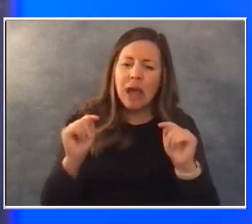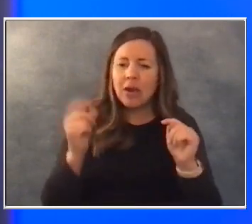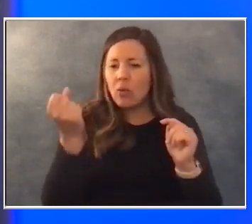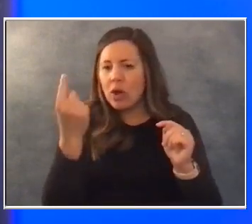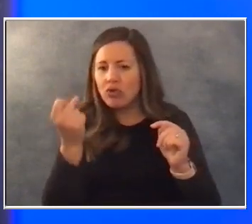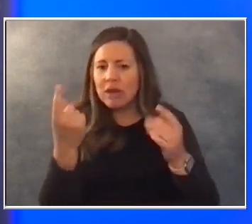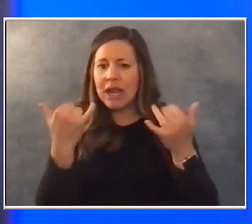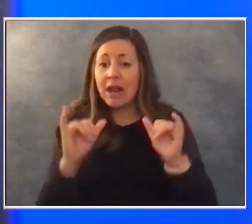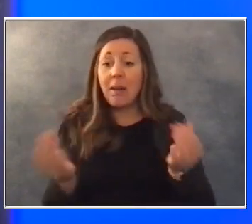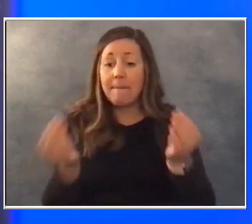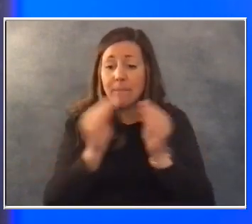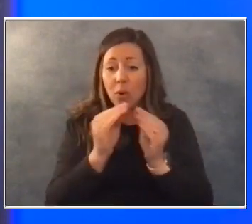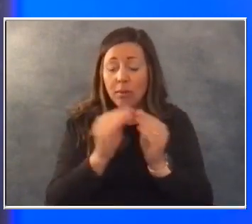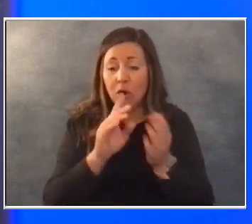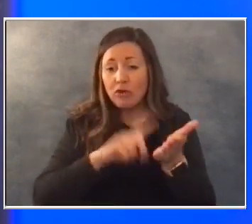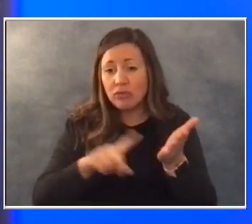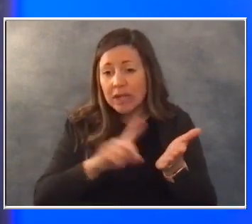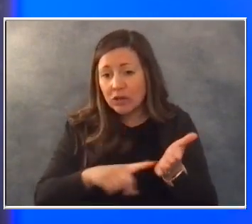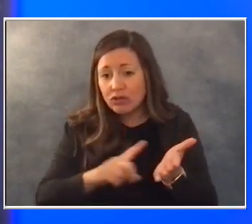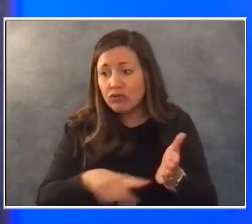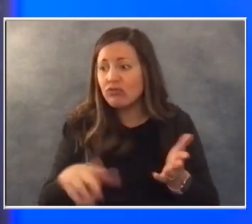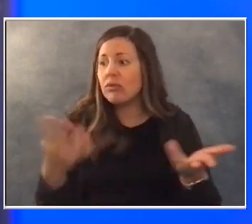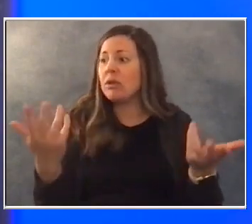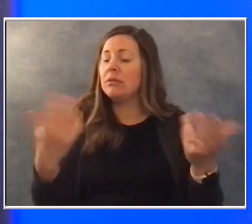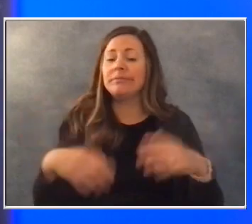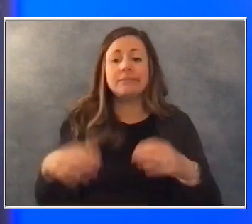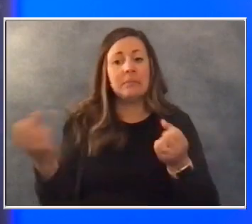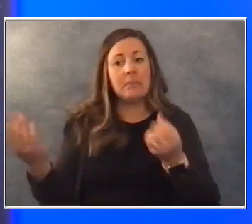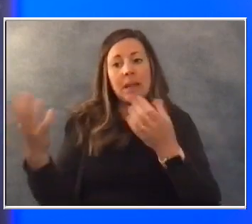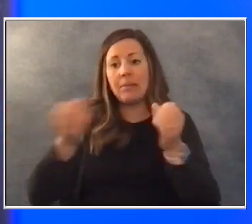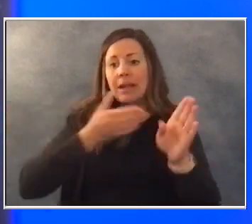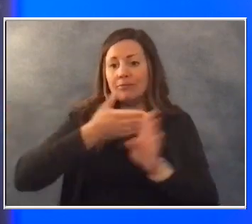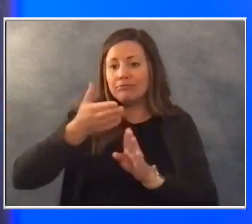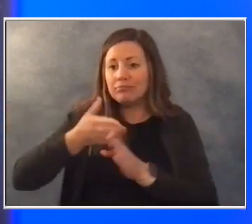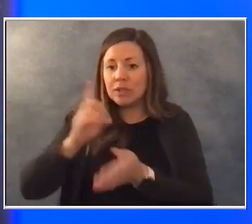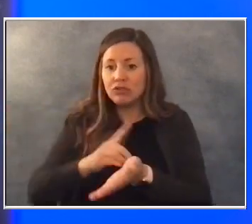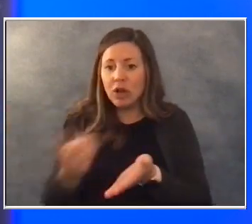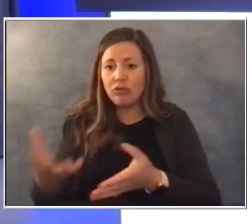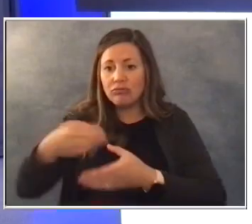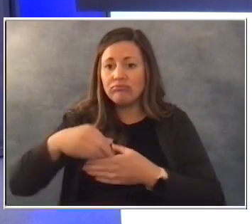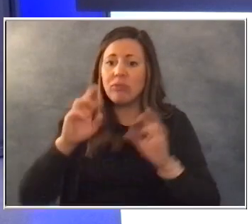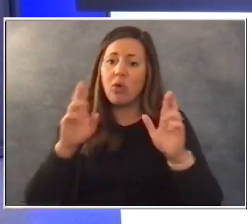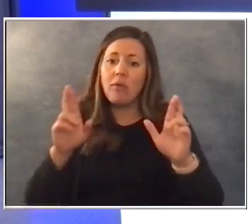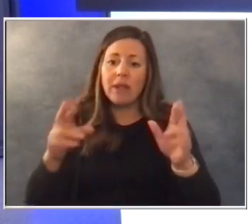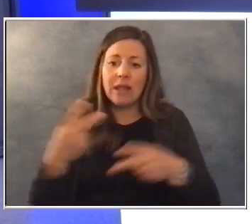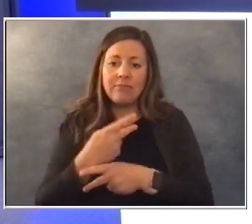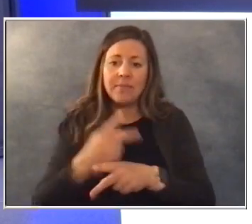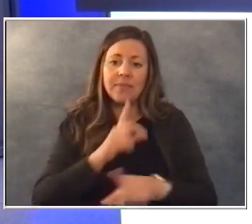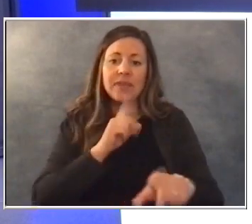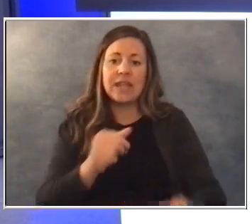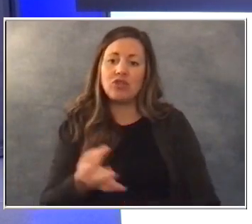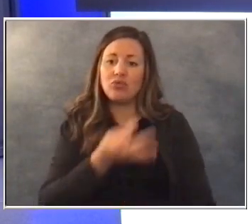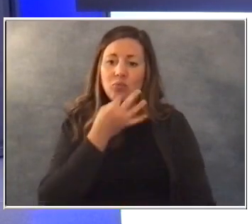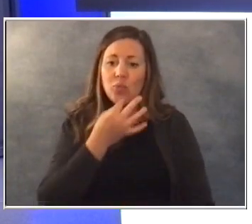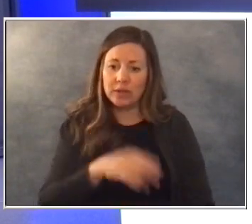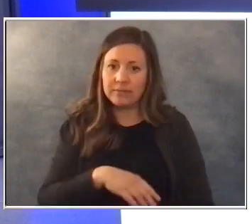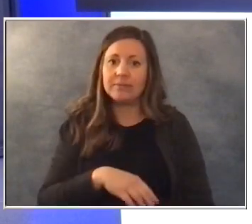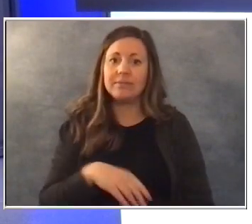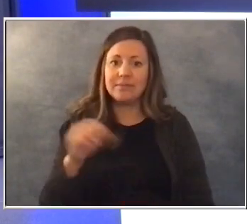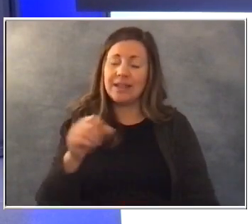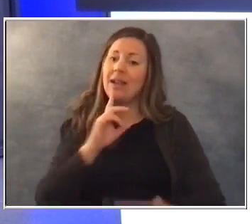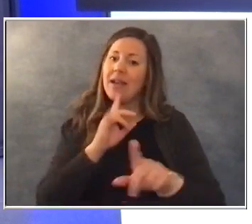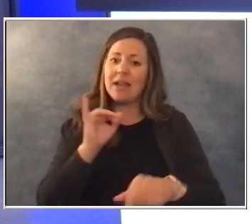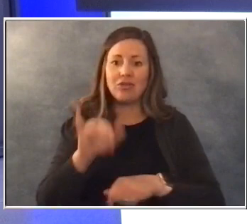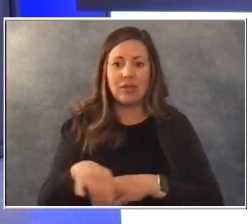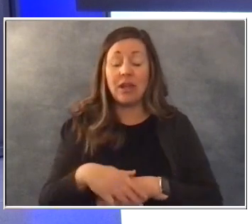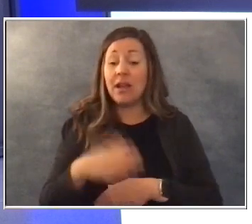more research, multidisciplinary approach, hopefully we get to that answer soon. Answer the mystery that's been looming. Exactly. Do we have any